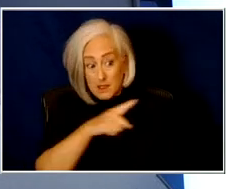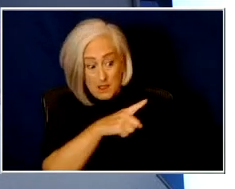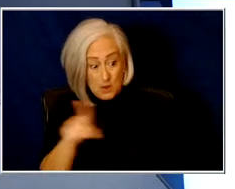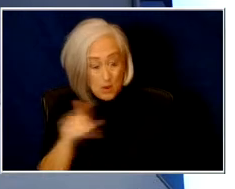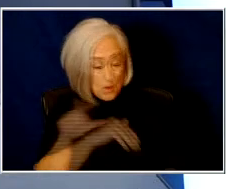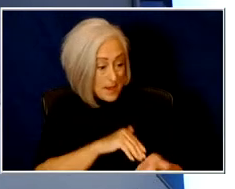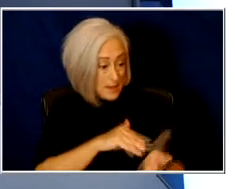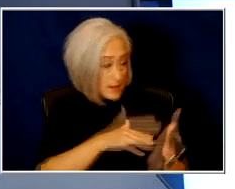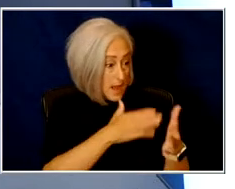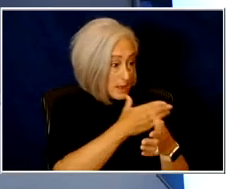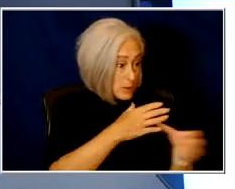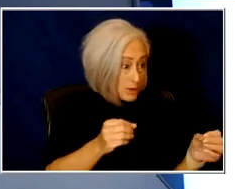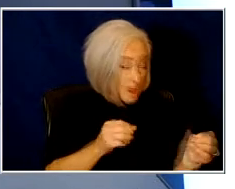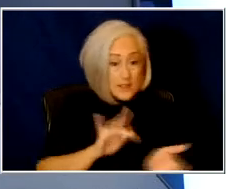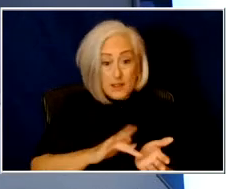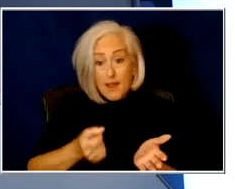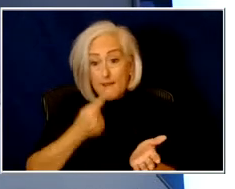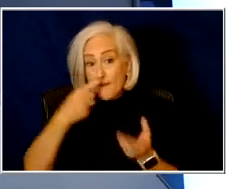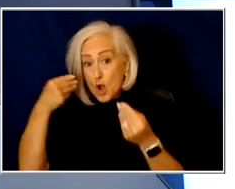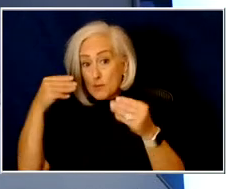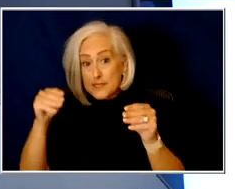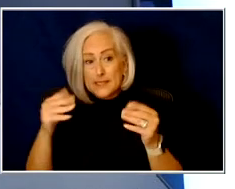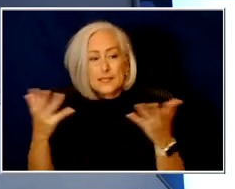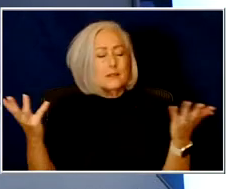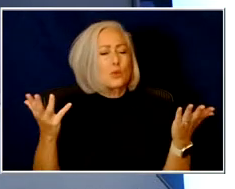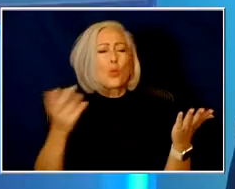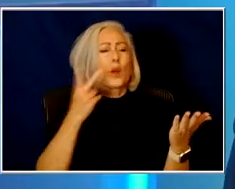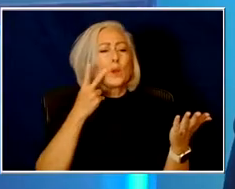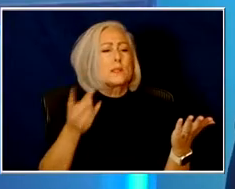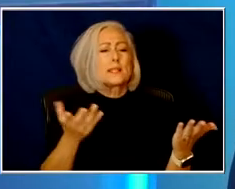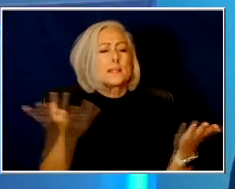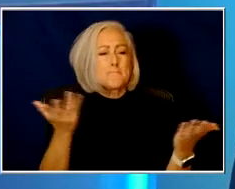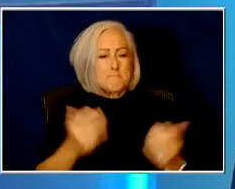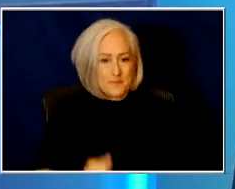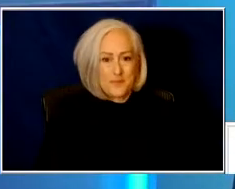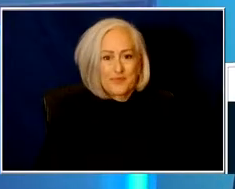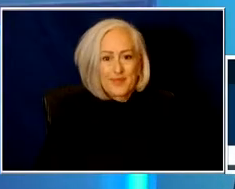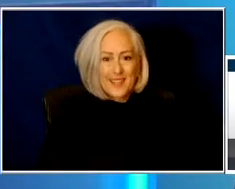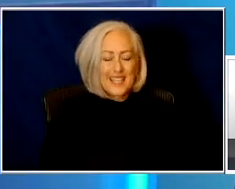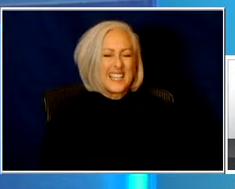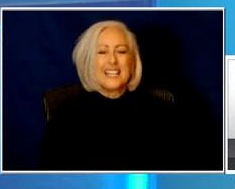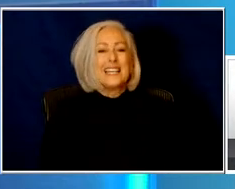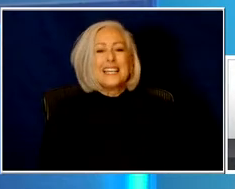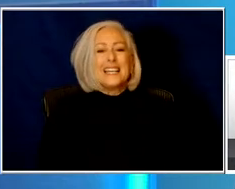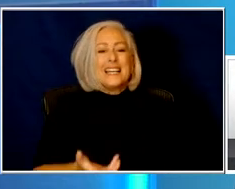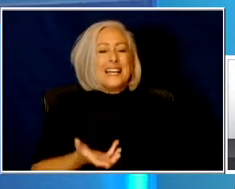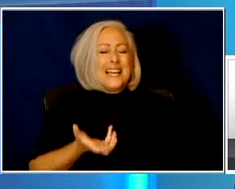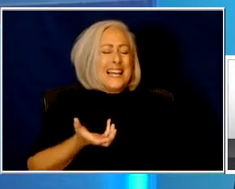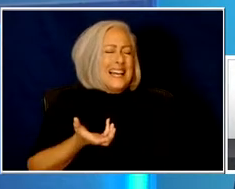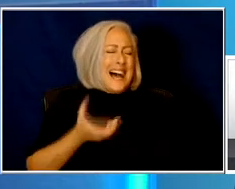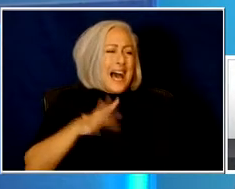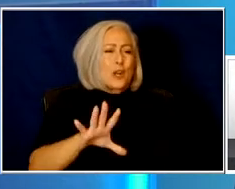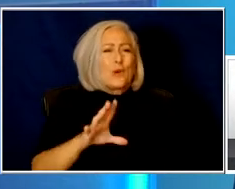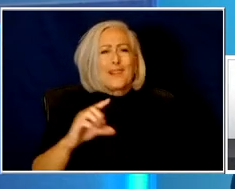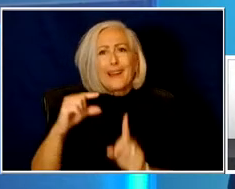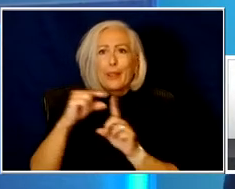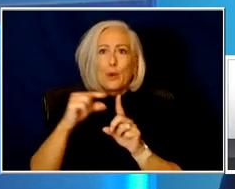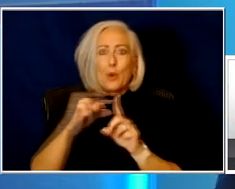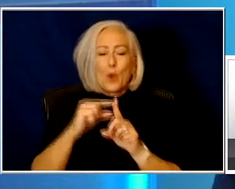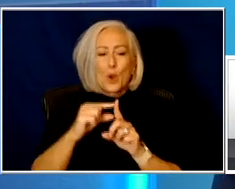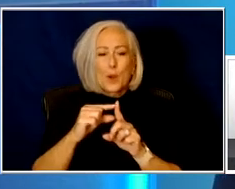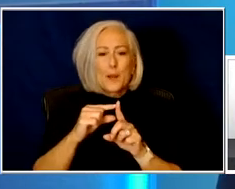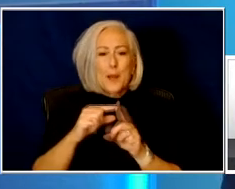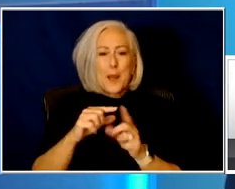around town as well yeah no thanks thanks Dana yeah I didn't even like the term mix and match vaccines you know uh